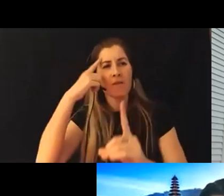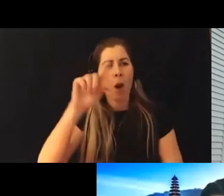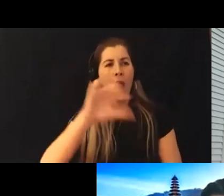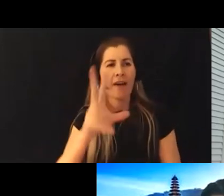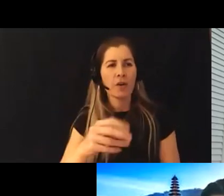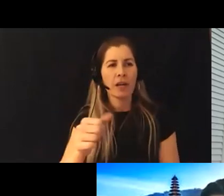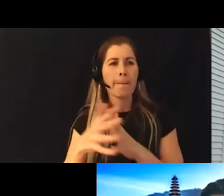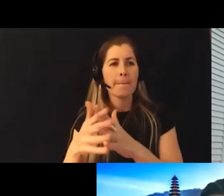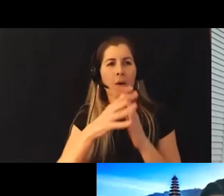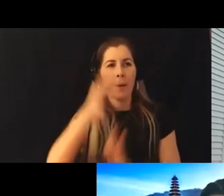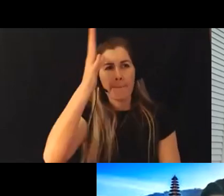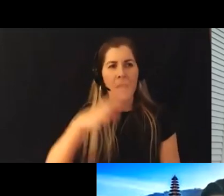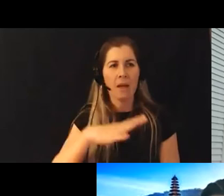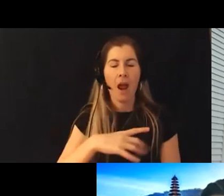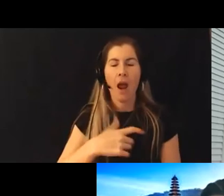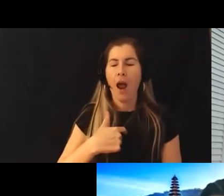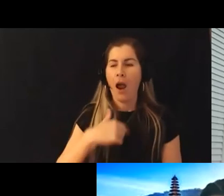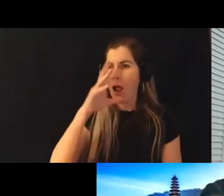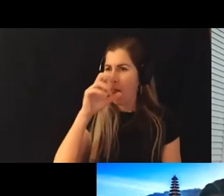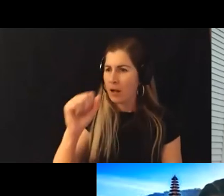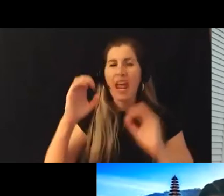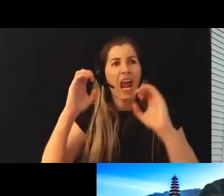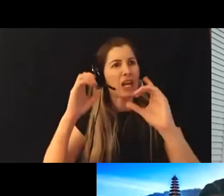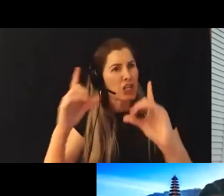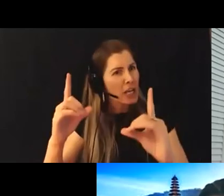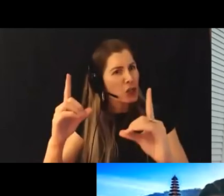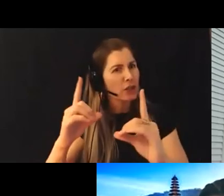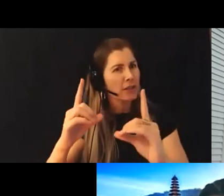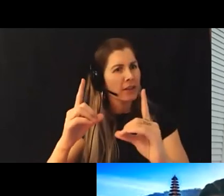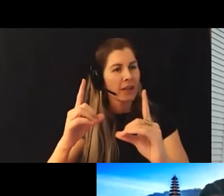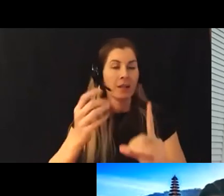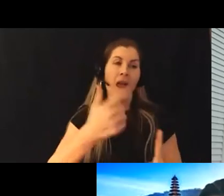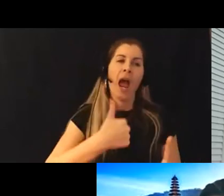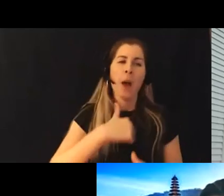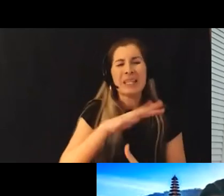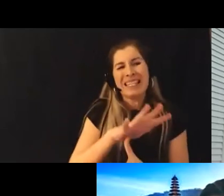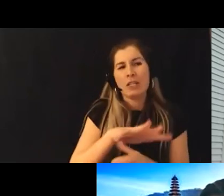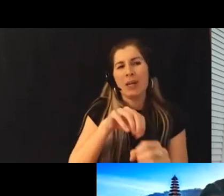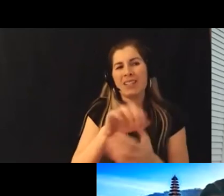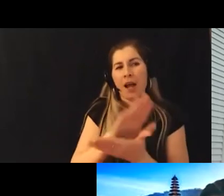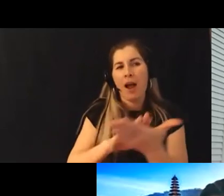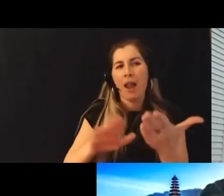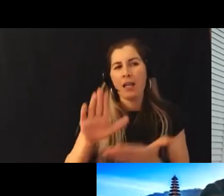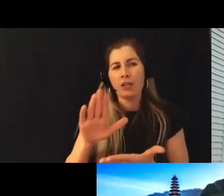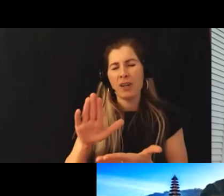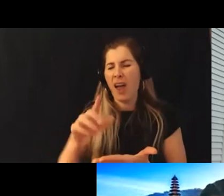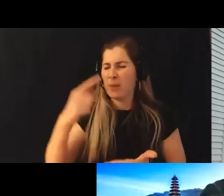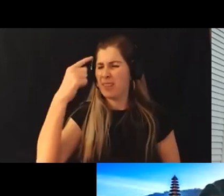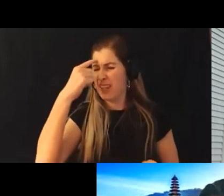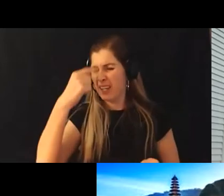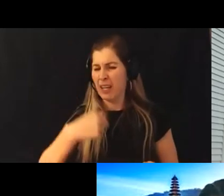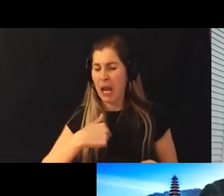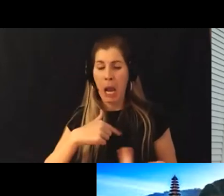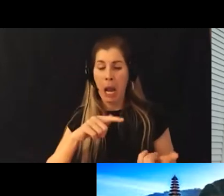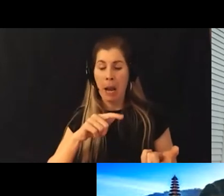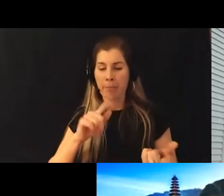was completely hooked on education. And I was a rising senior in college, so I was like, well, there's no way I'm going to go back and change my